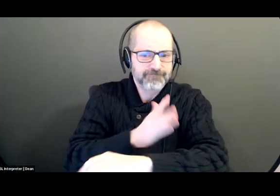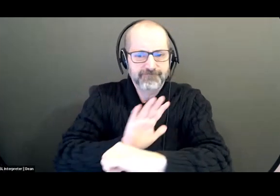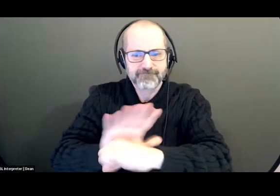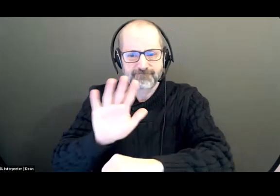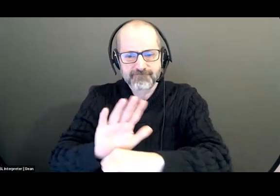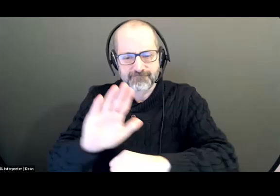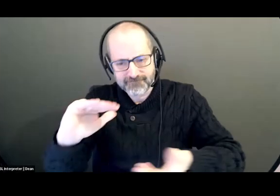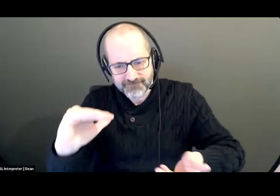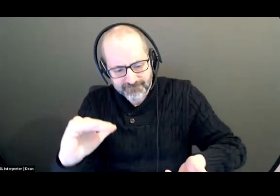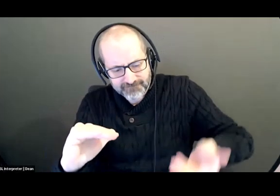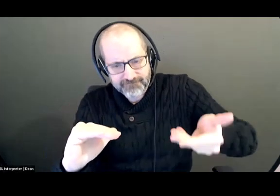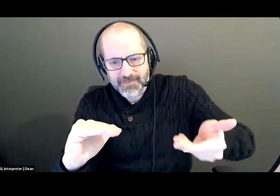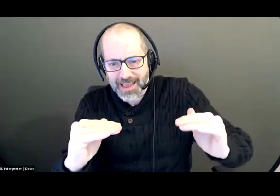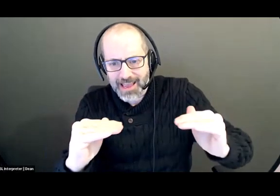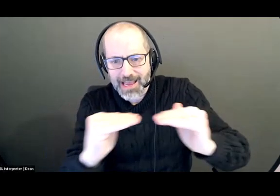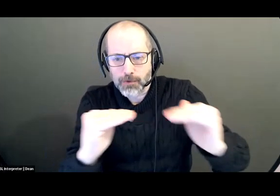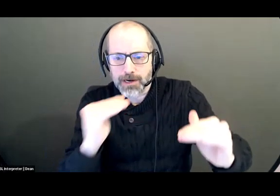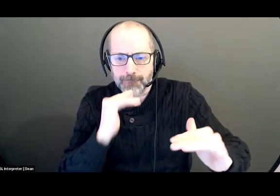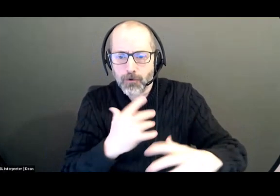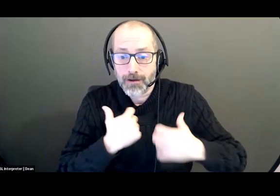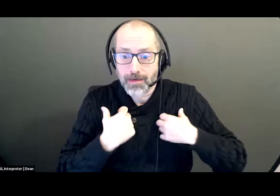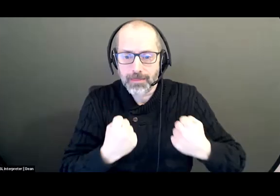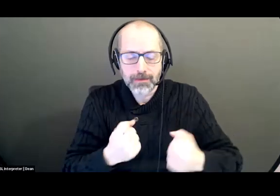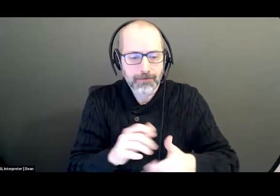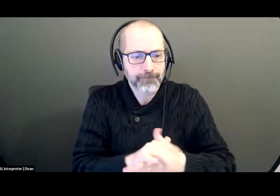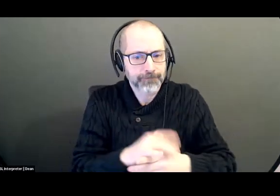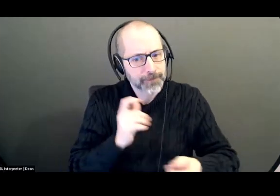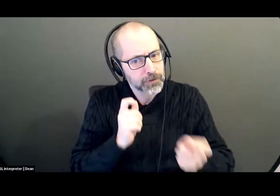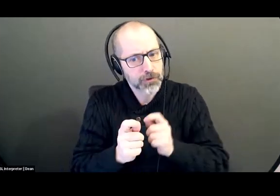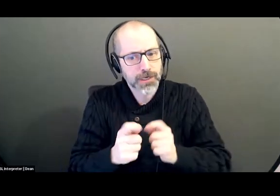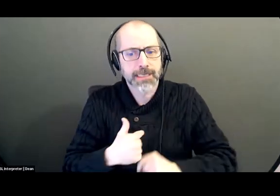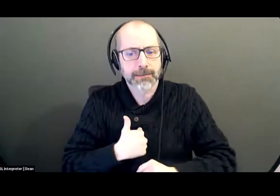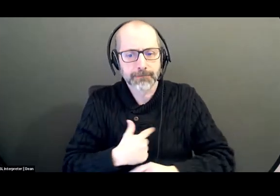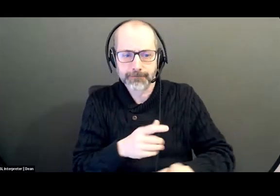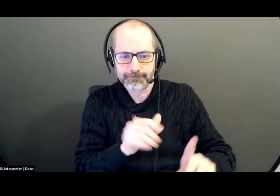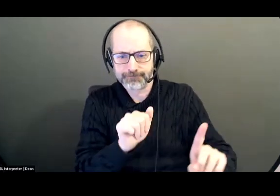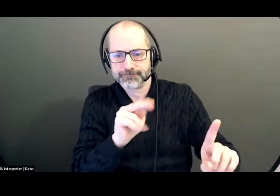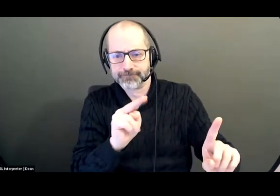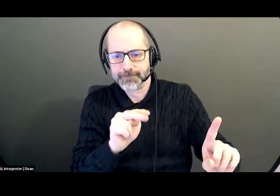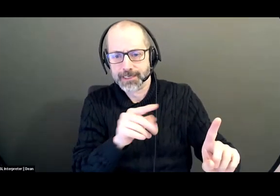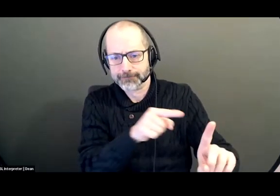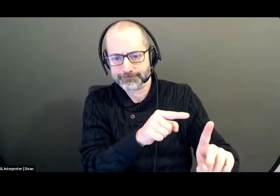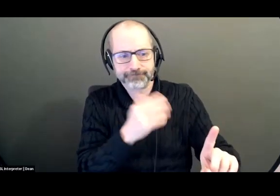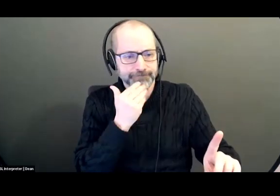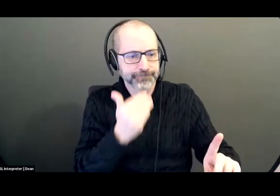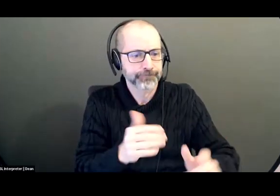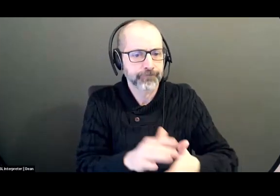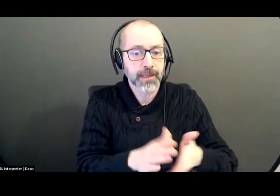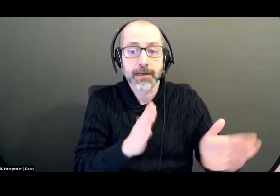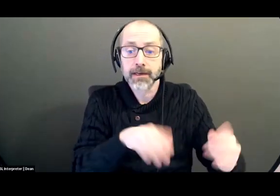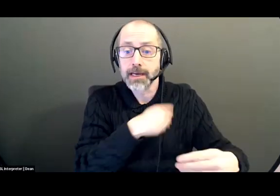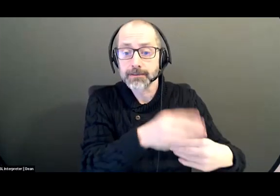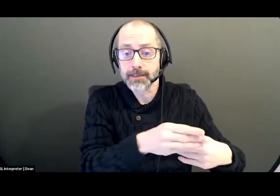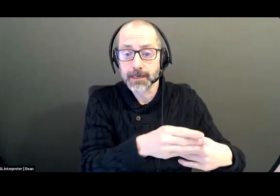especially how I look at advancing health equity. Next slide, please.